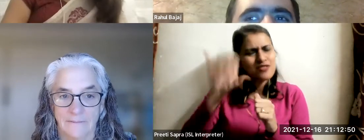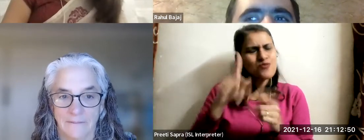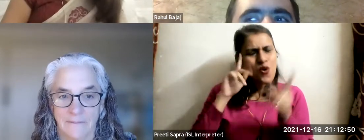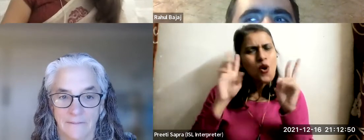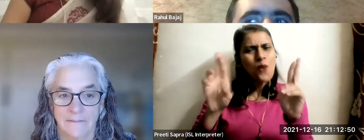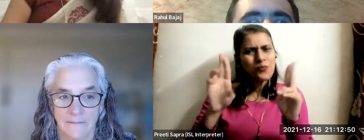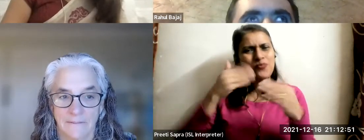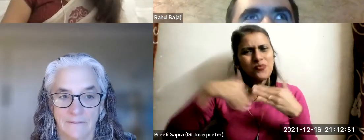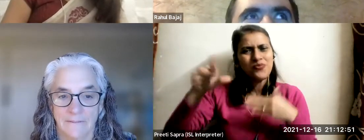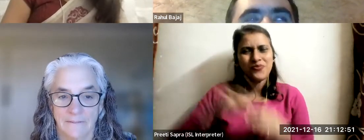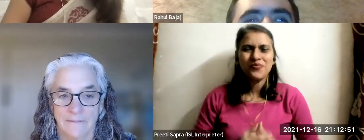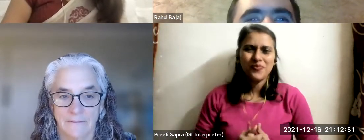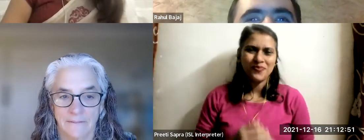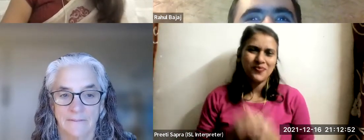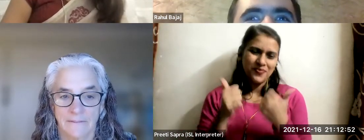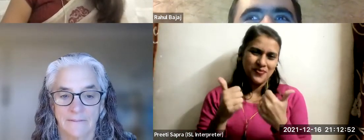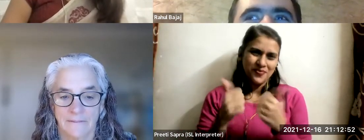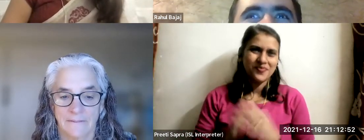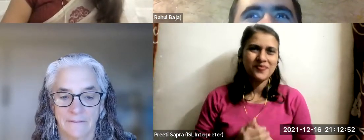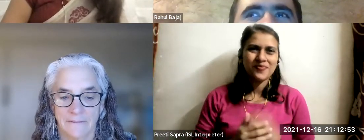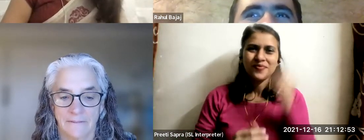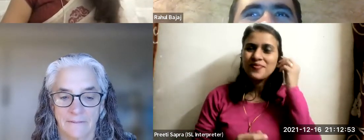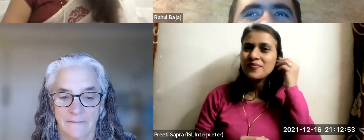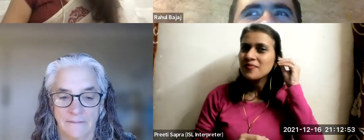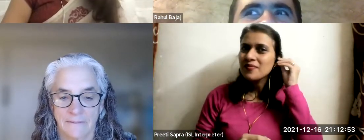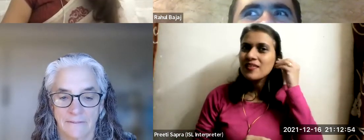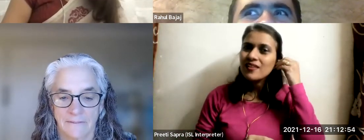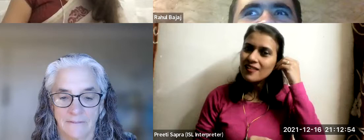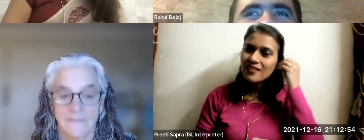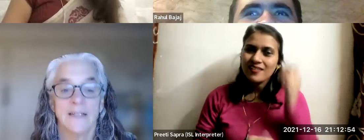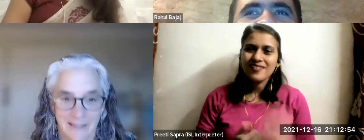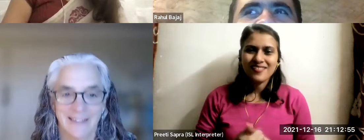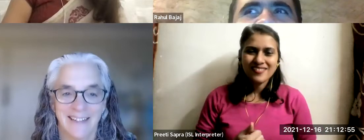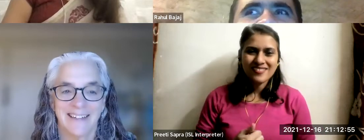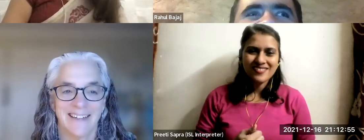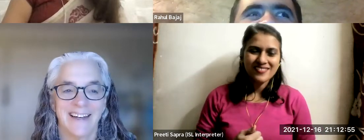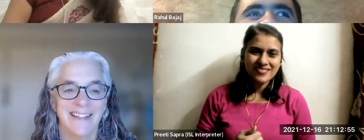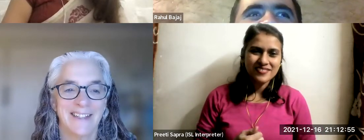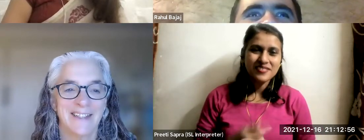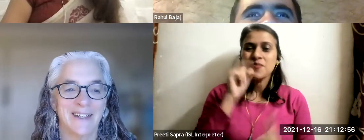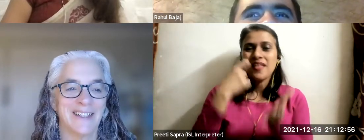along. Yeah, I think I'm tempted to end on that note, given how